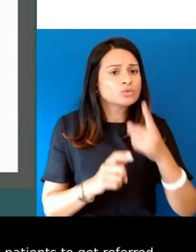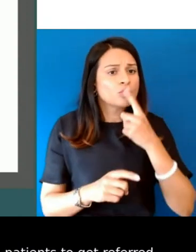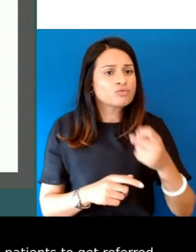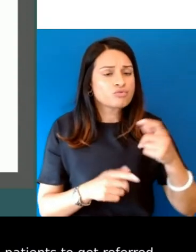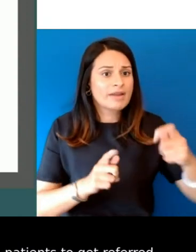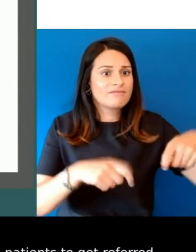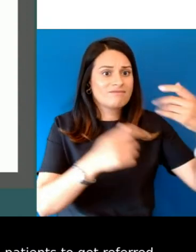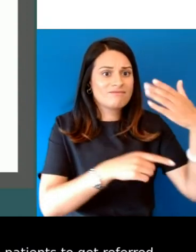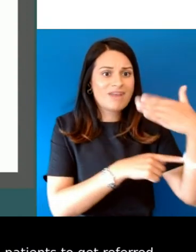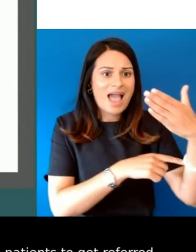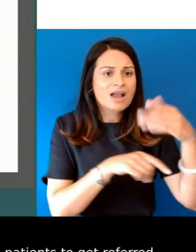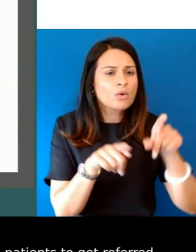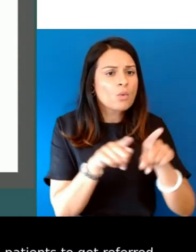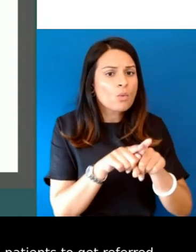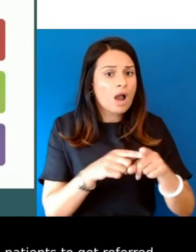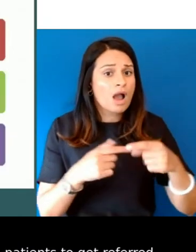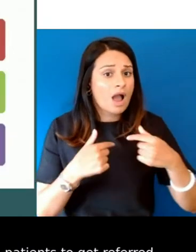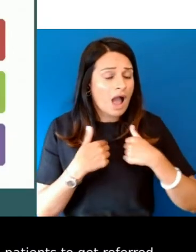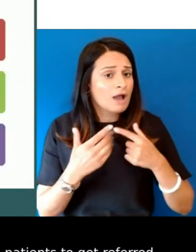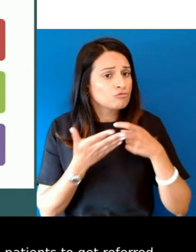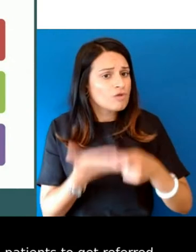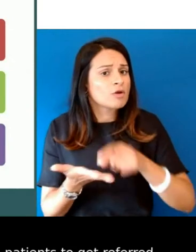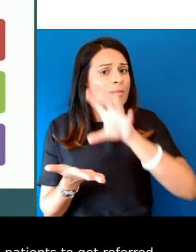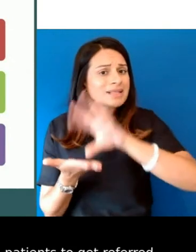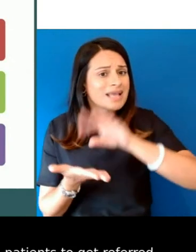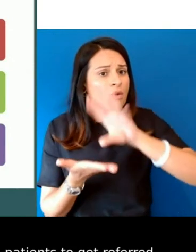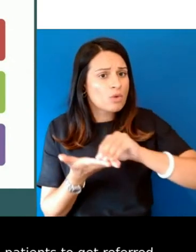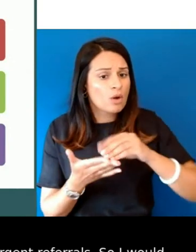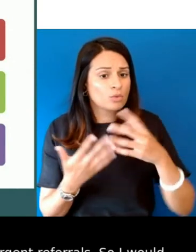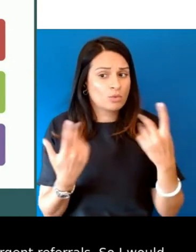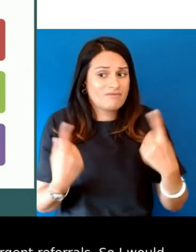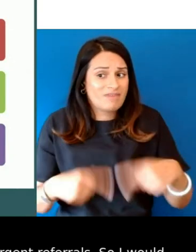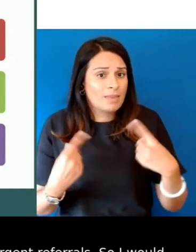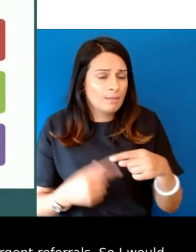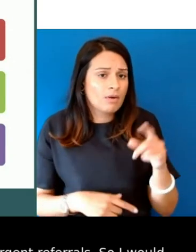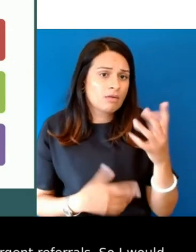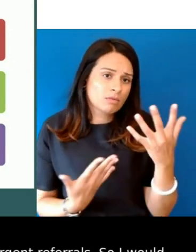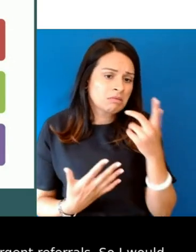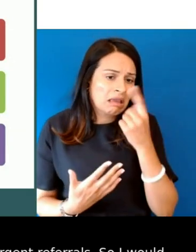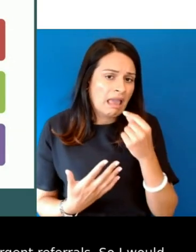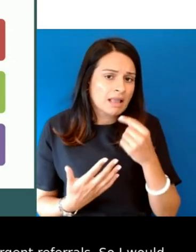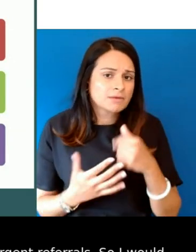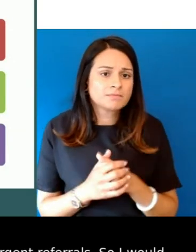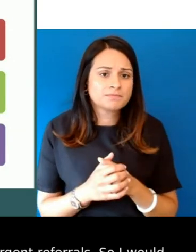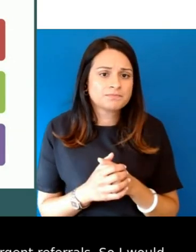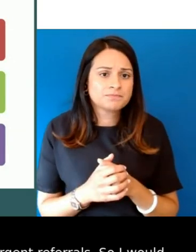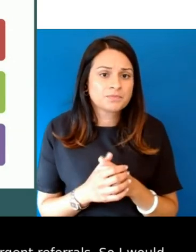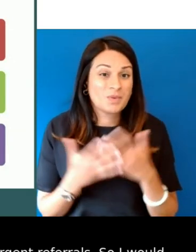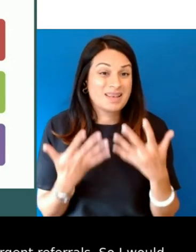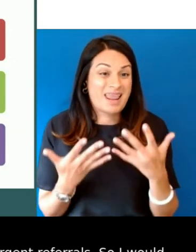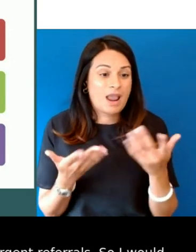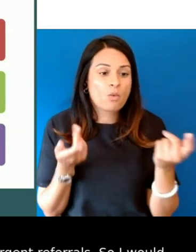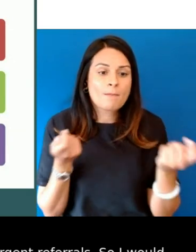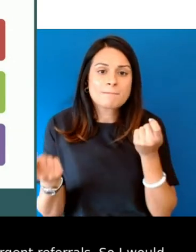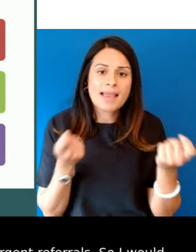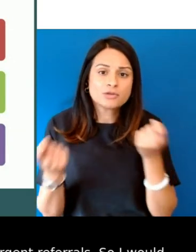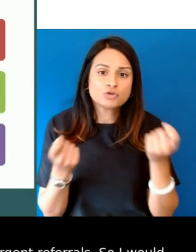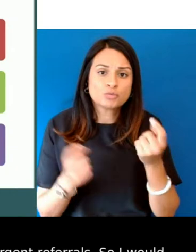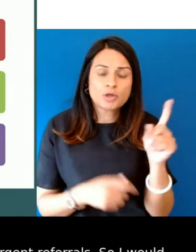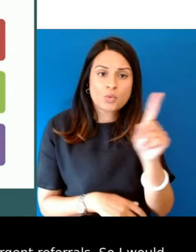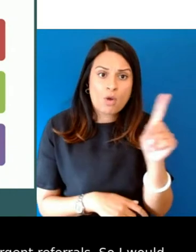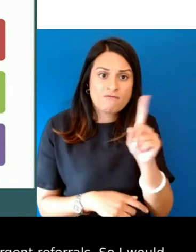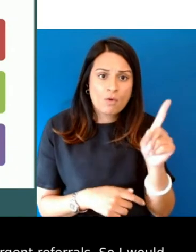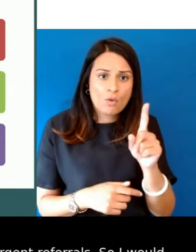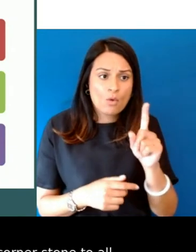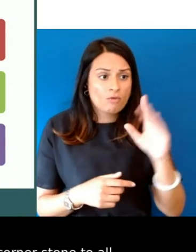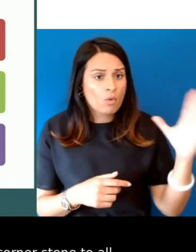recommend downloading these and having them available so the cornerstone to all management for allergic rhinitis